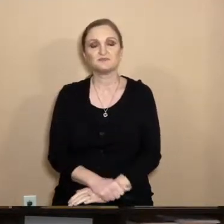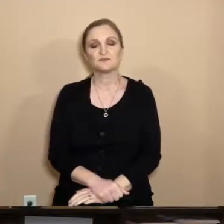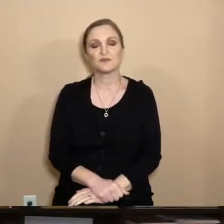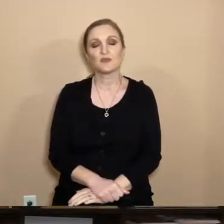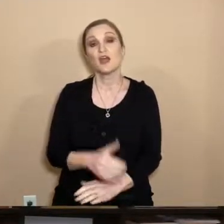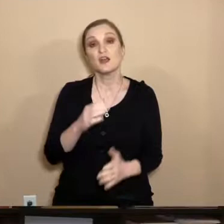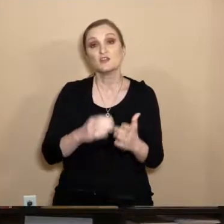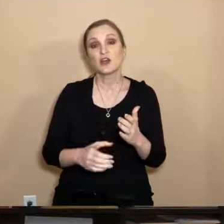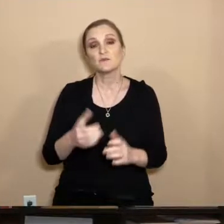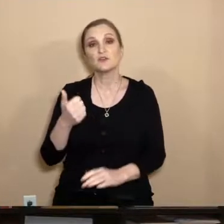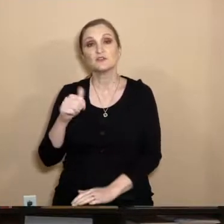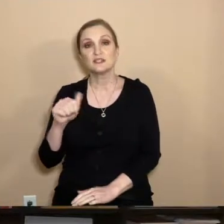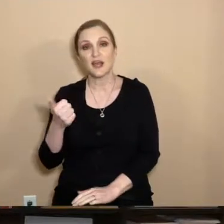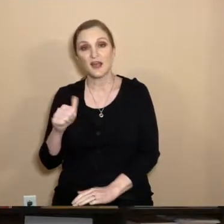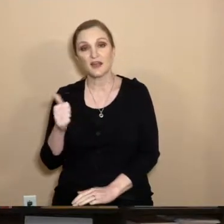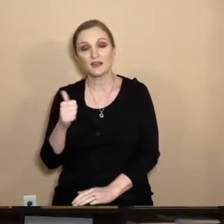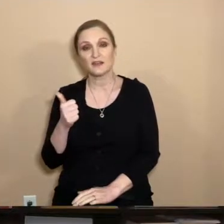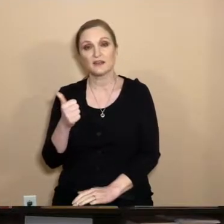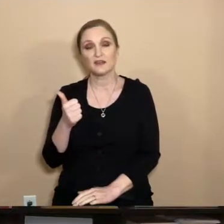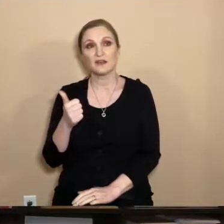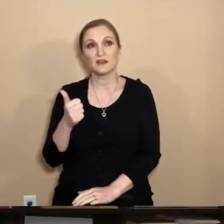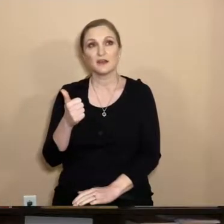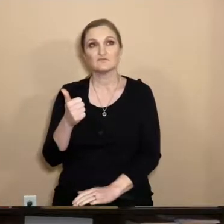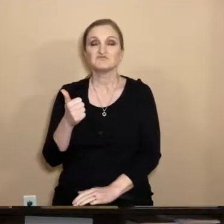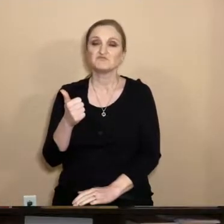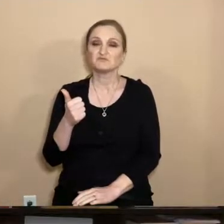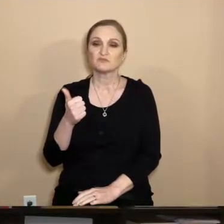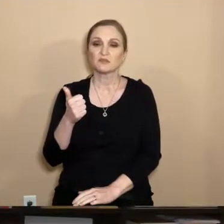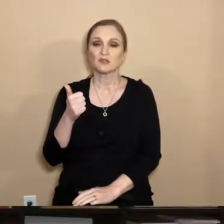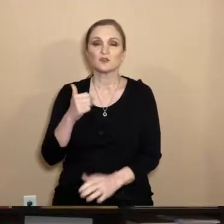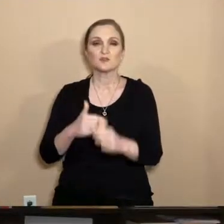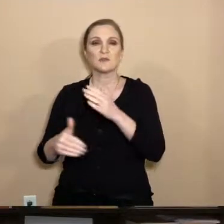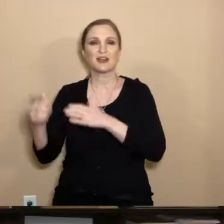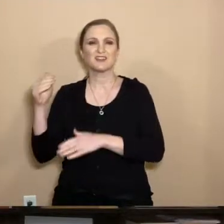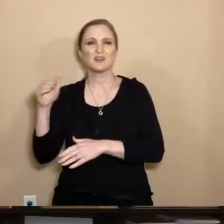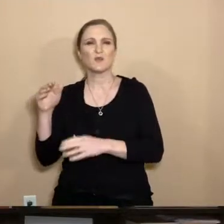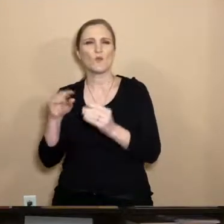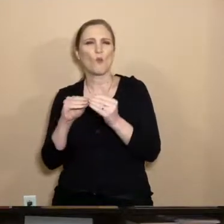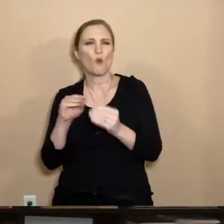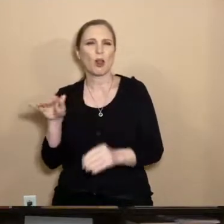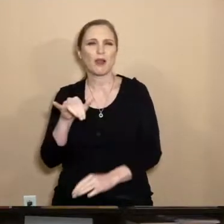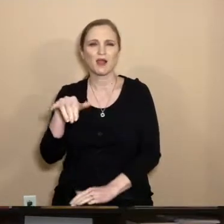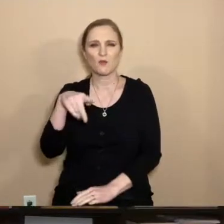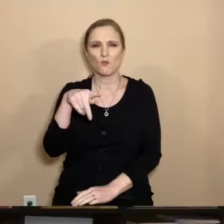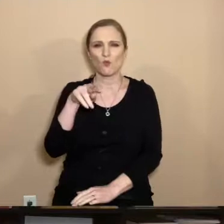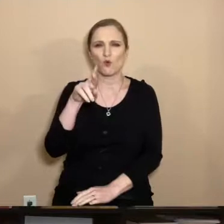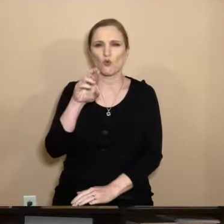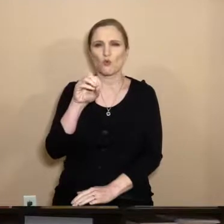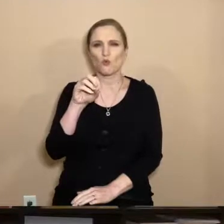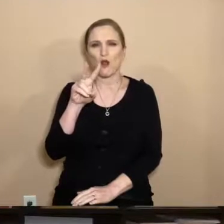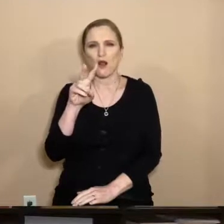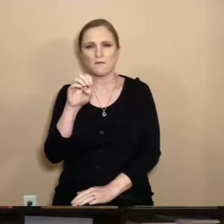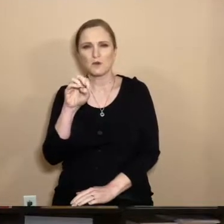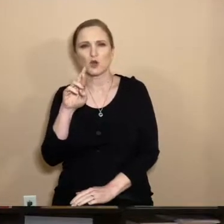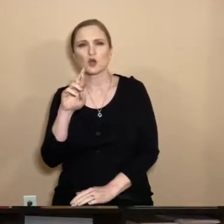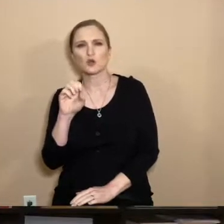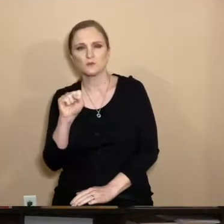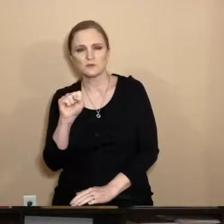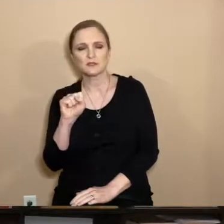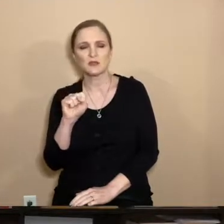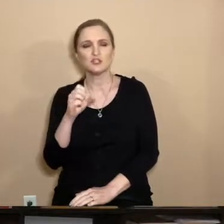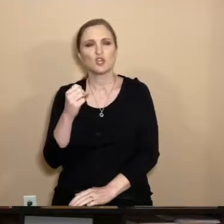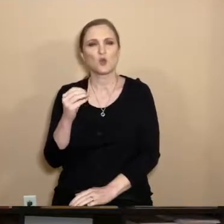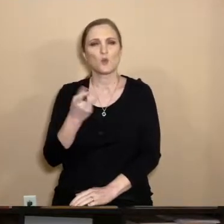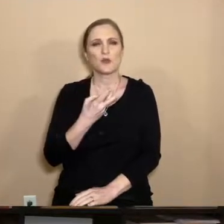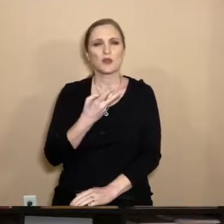Chapter 10 is kind of back to the more Proverbs type style of writing in Ecclesiastes. So